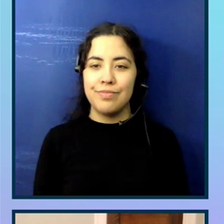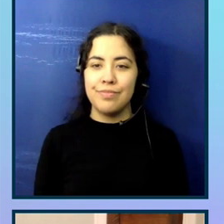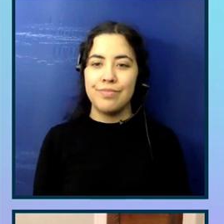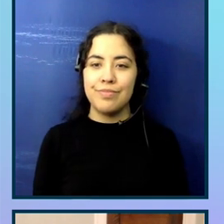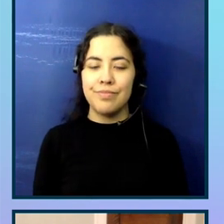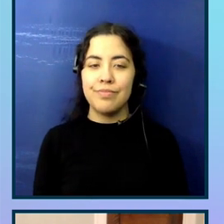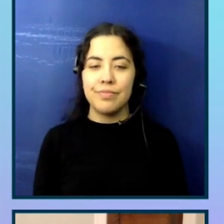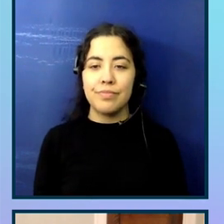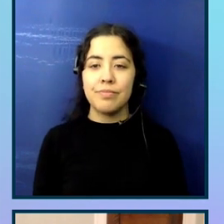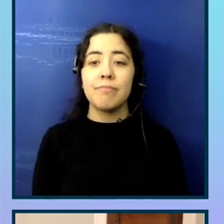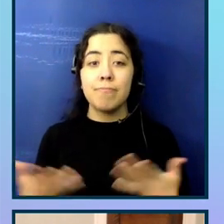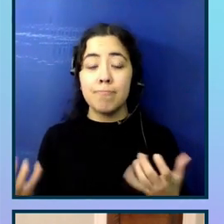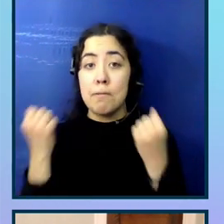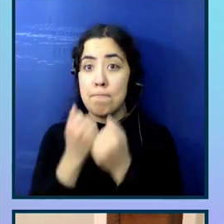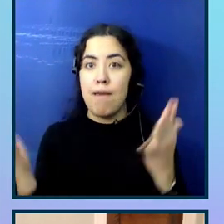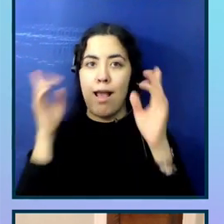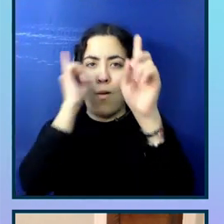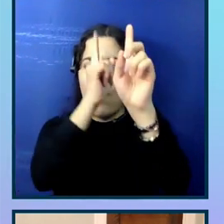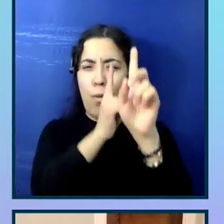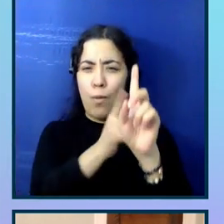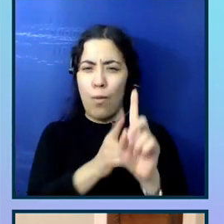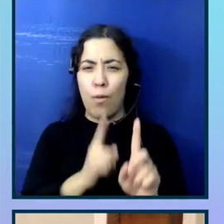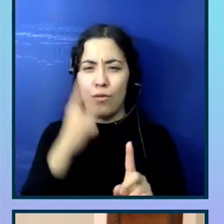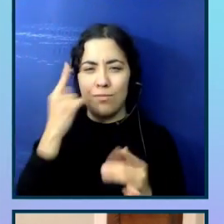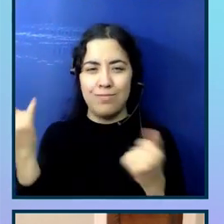So I have several goals for today's discussion.